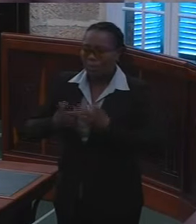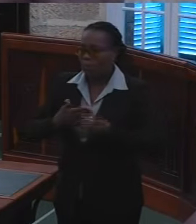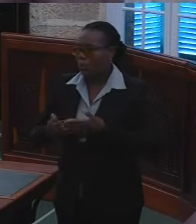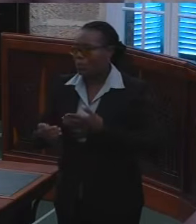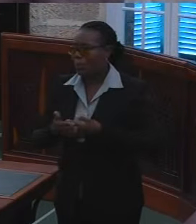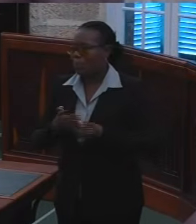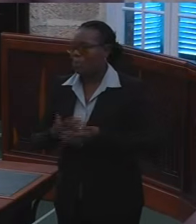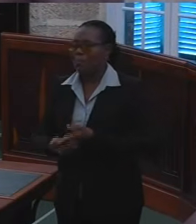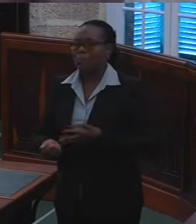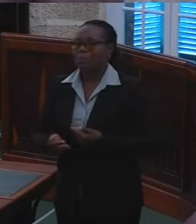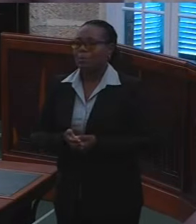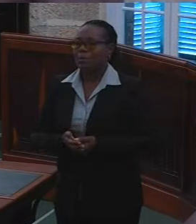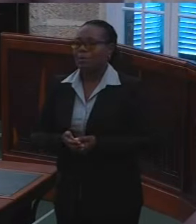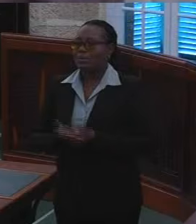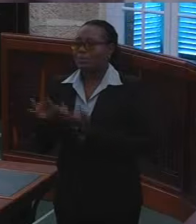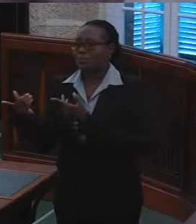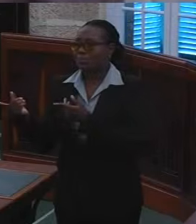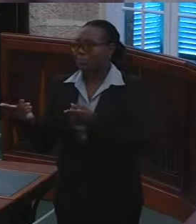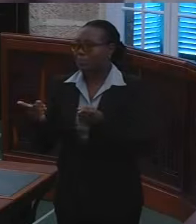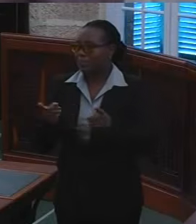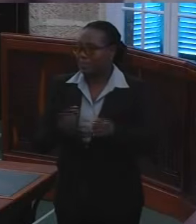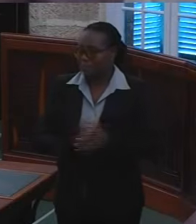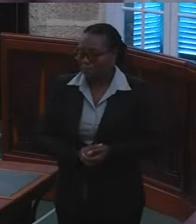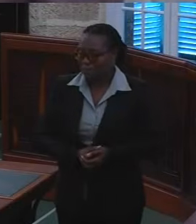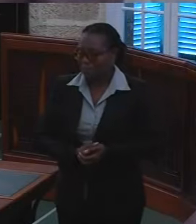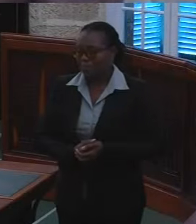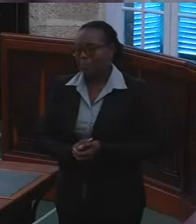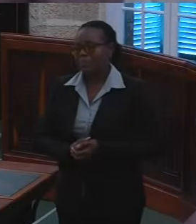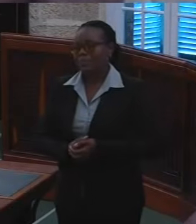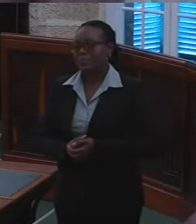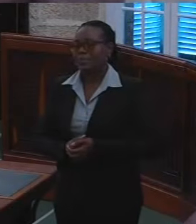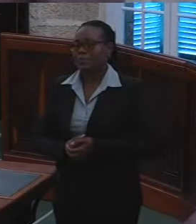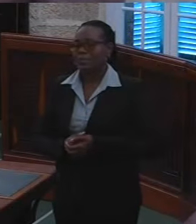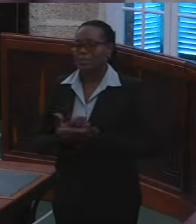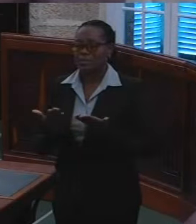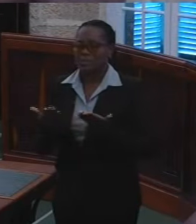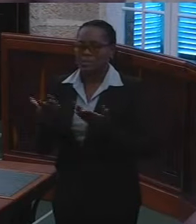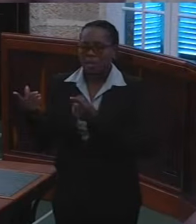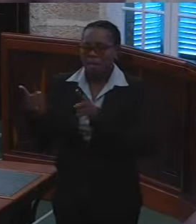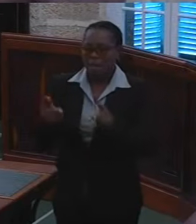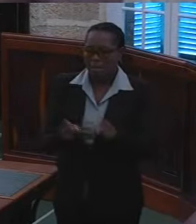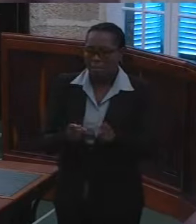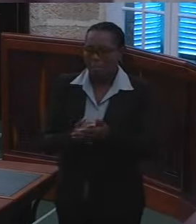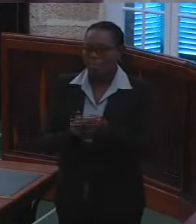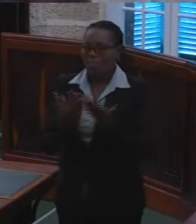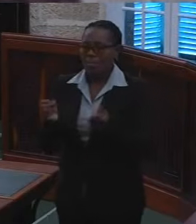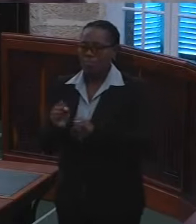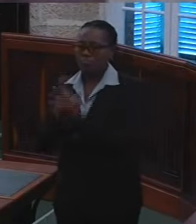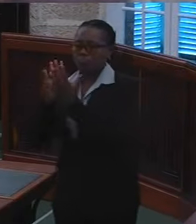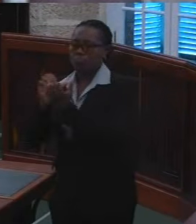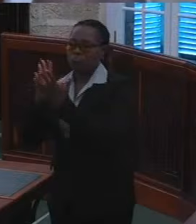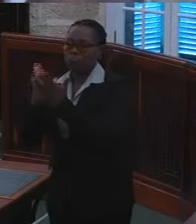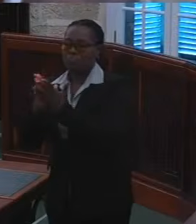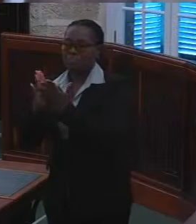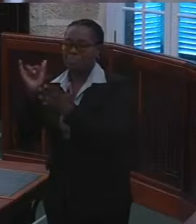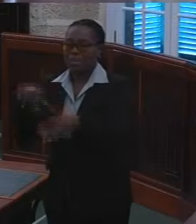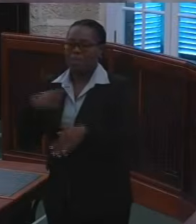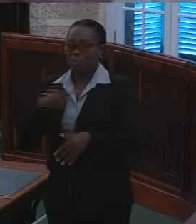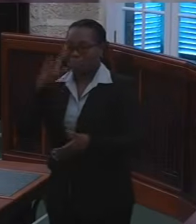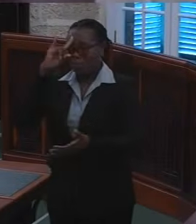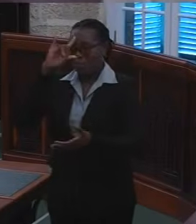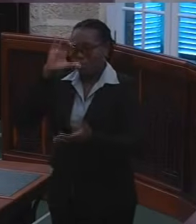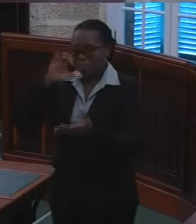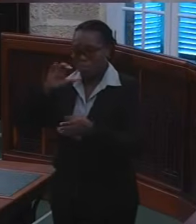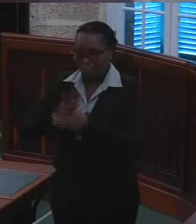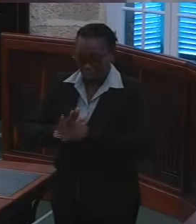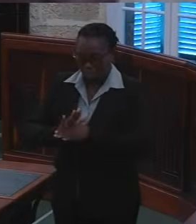debilitating illnesses and conditions. That is our mandate as a government, and that is why this legislation is so